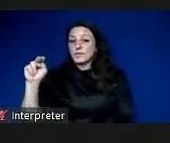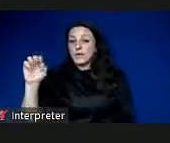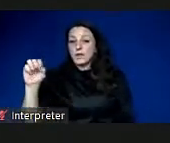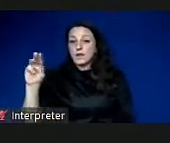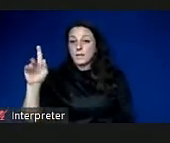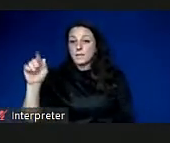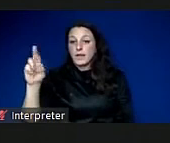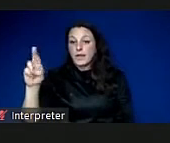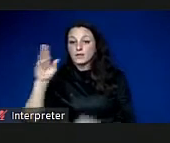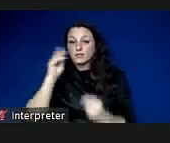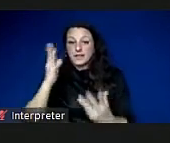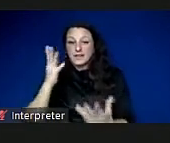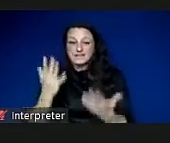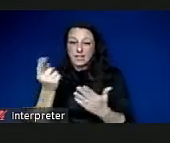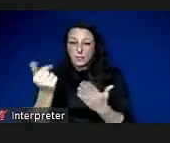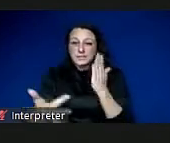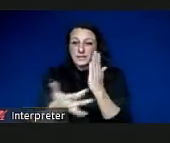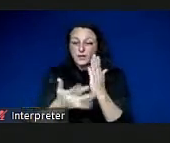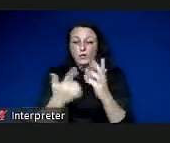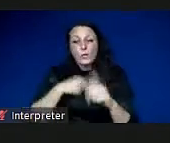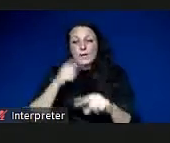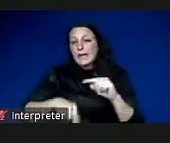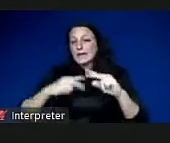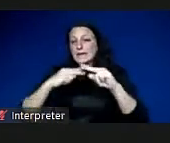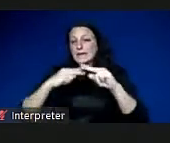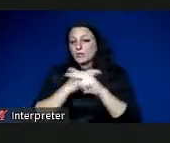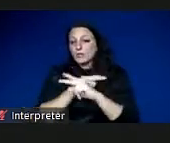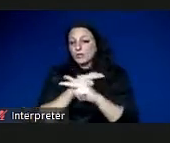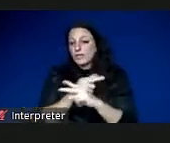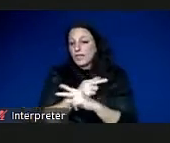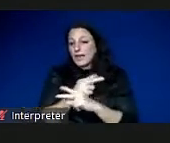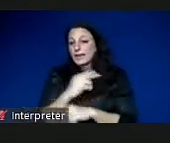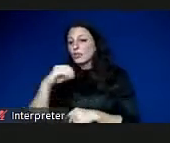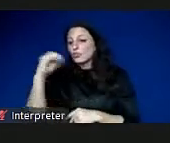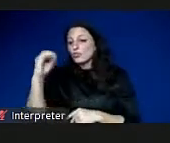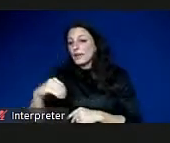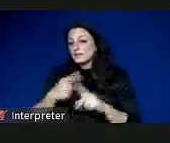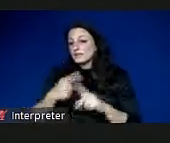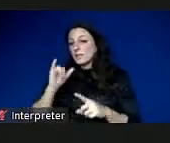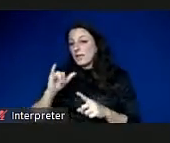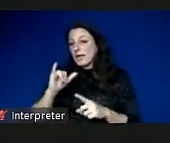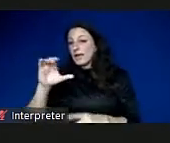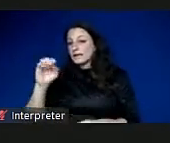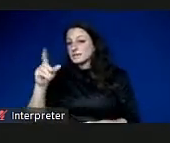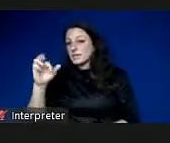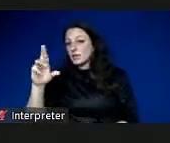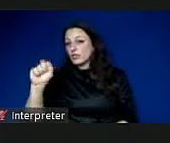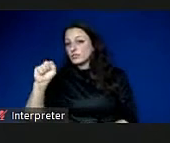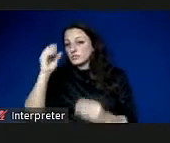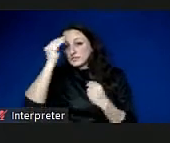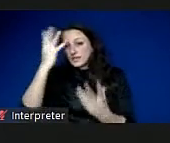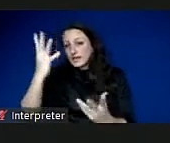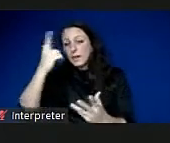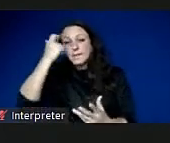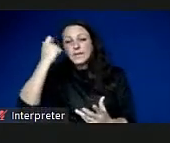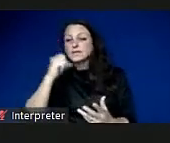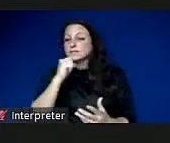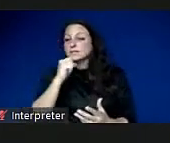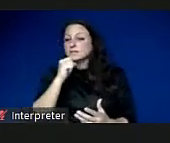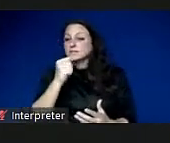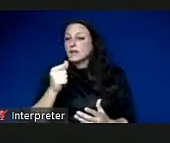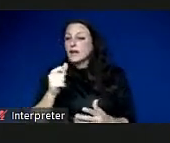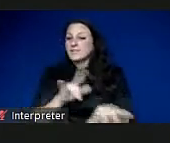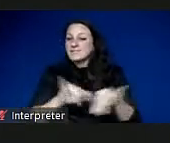this is maybe getting a little technical, but we can't calculate rates out of that CDERS data because we're not, at the same time we're